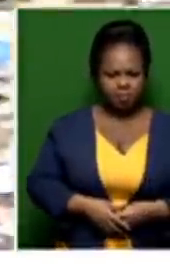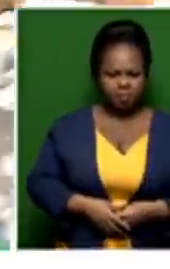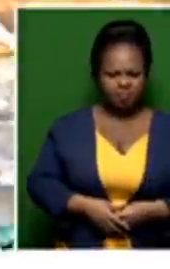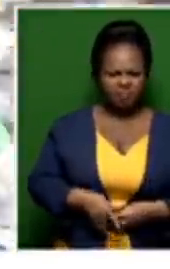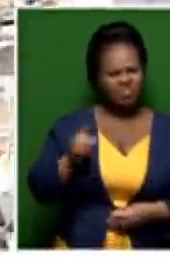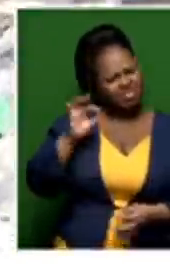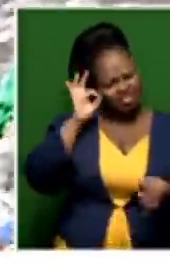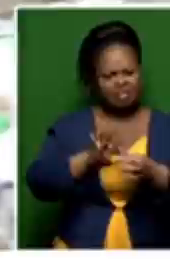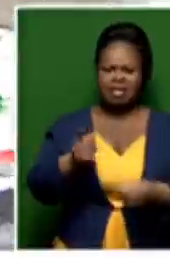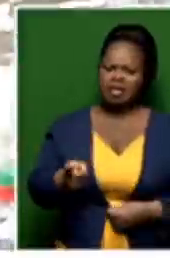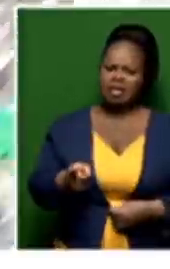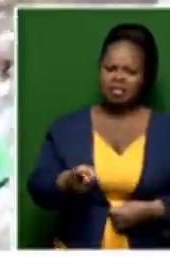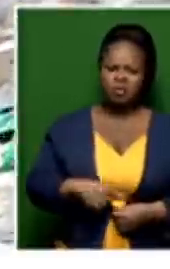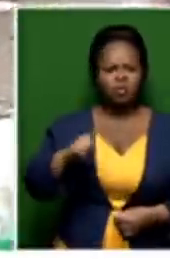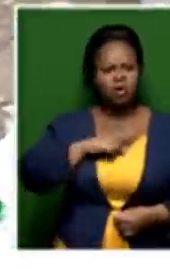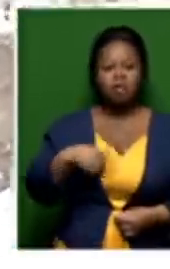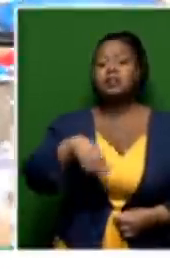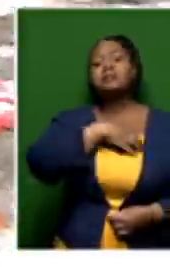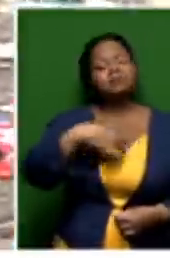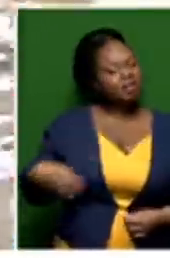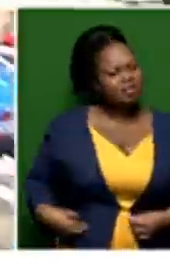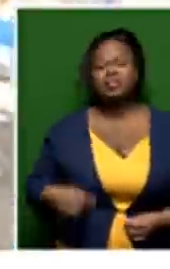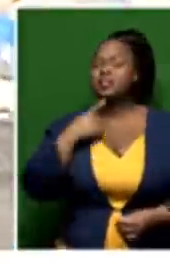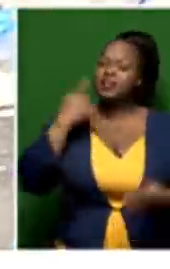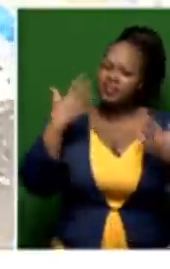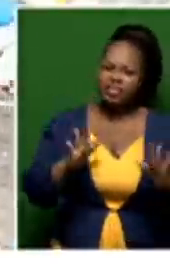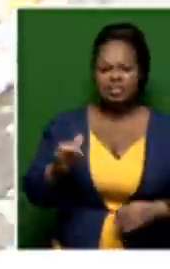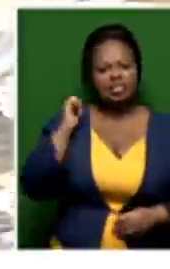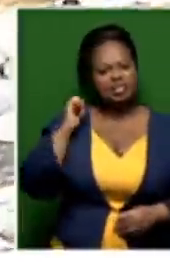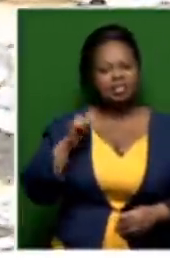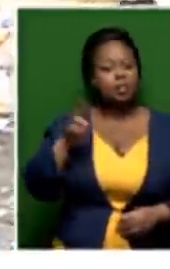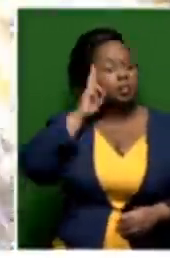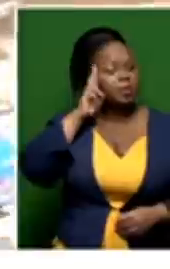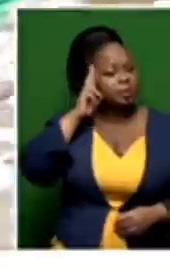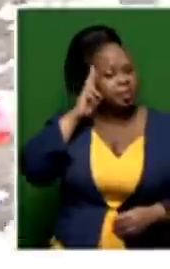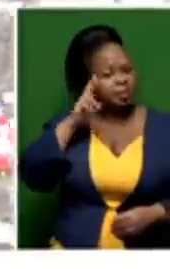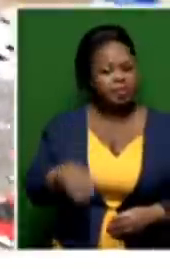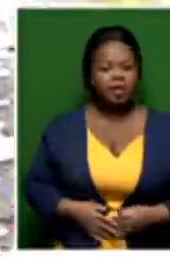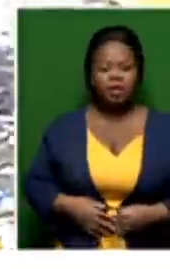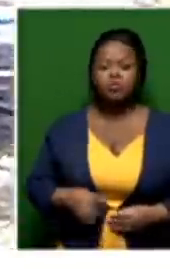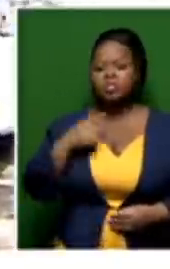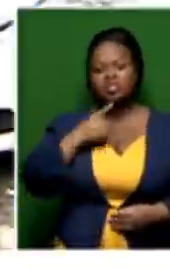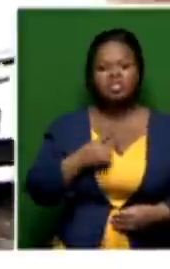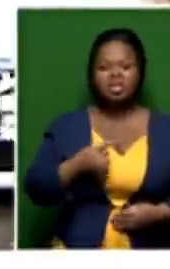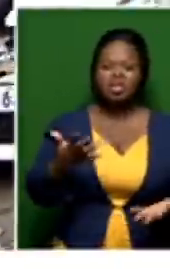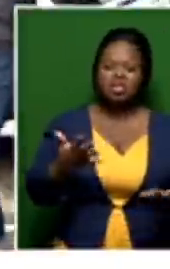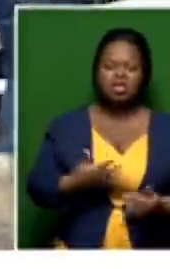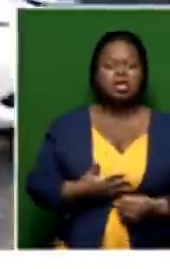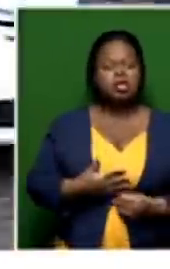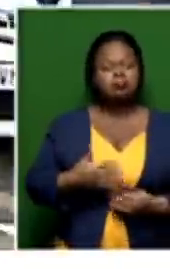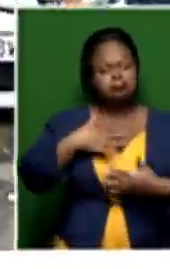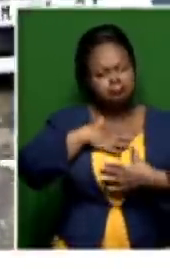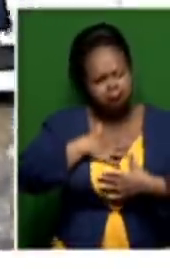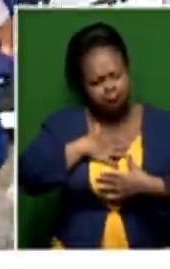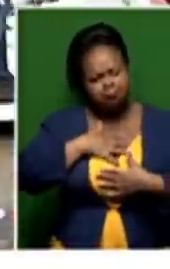point, and that's exactly it. The president also indicating yesterday, you'd recall, sending well wishes to those